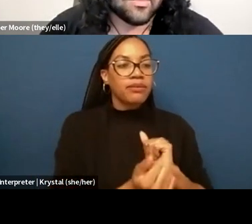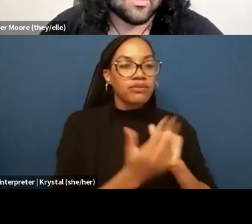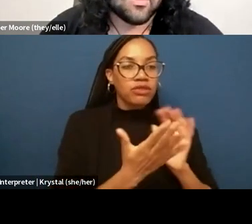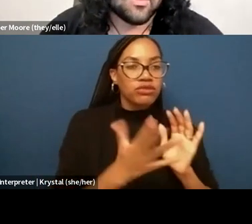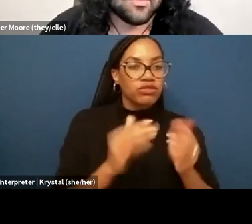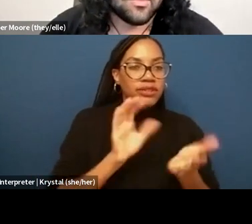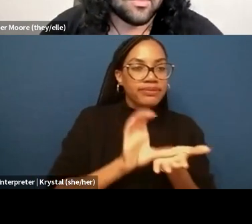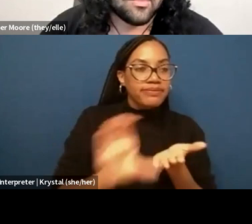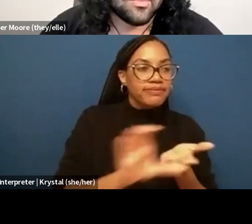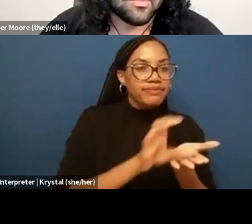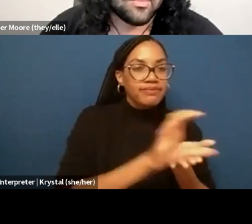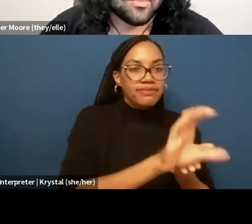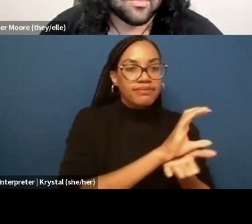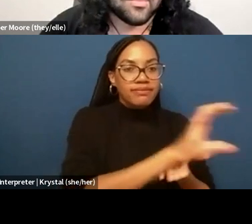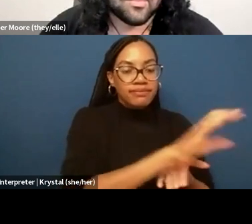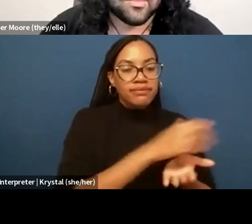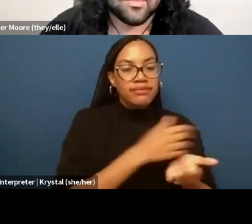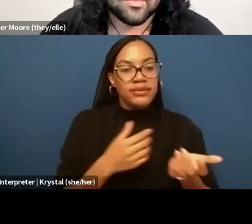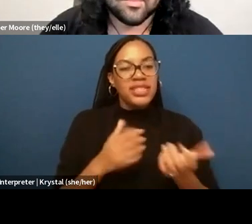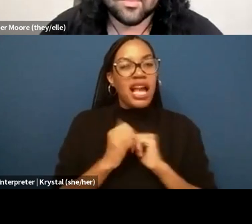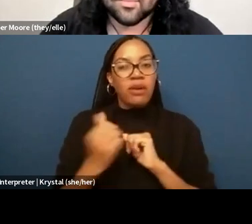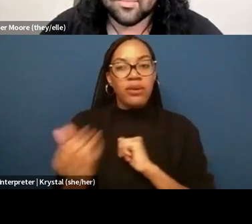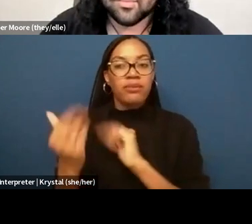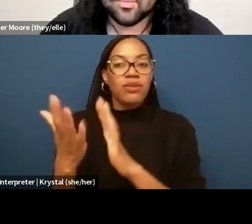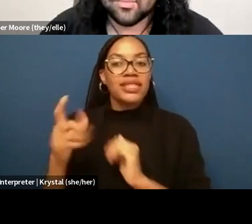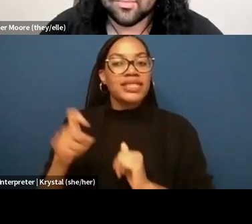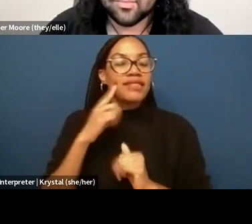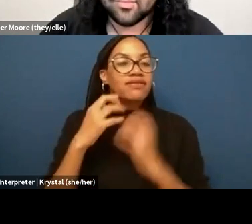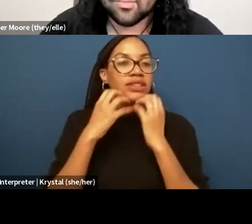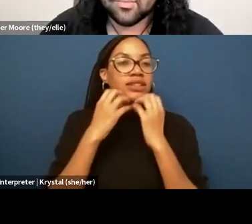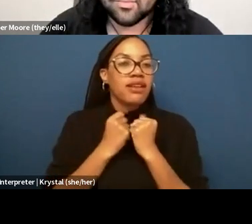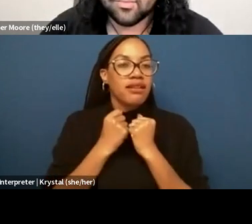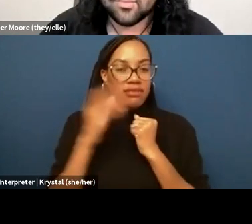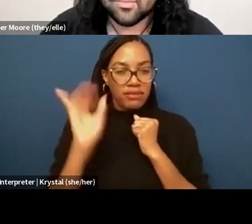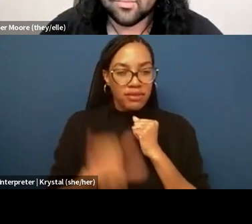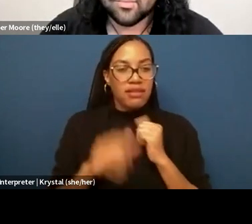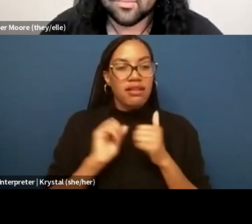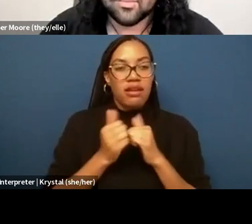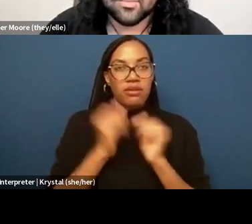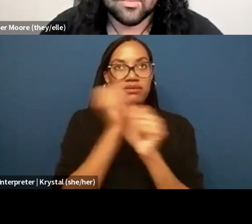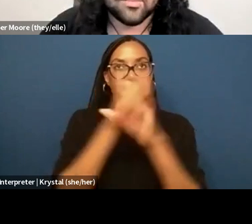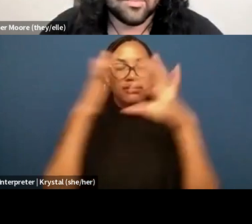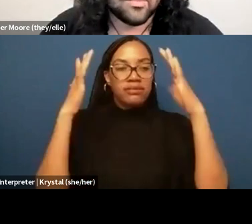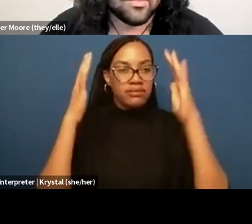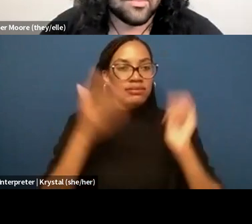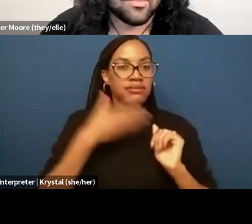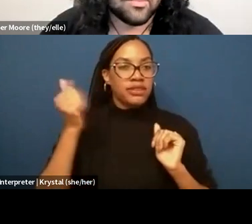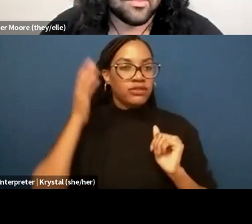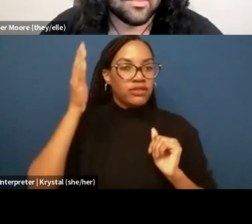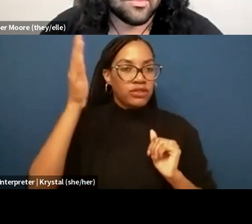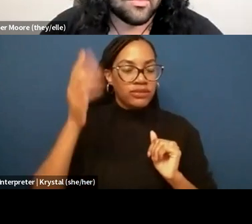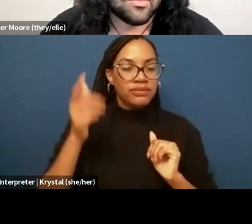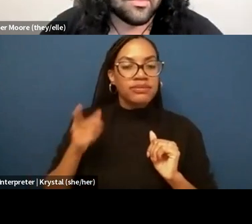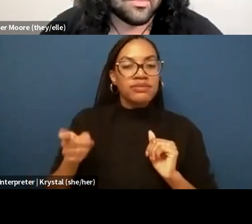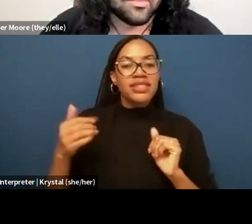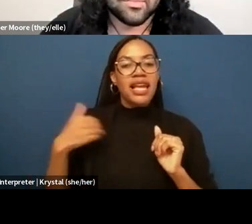approach the need for care. And I think one of the visions that she described that I just loved was relating to rape, and most